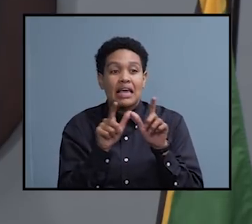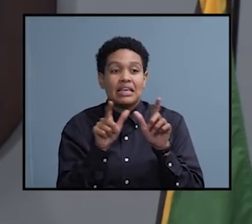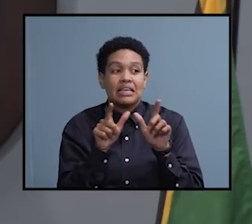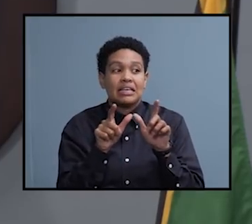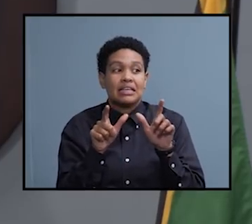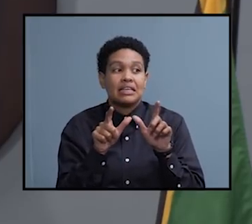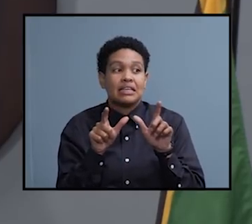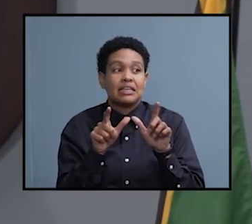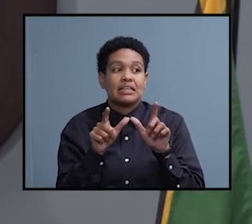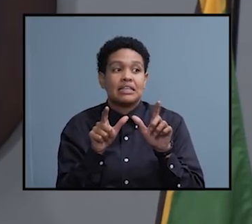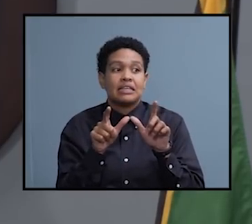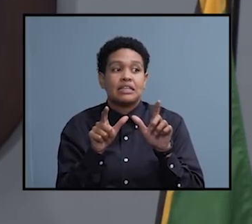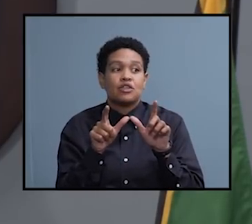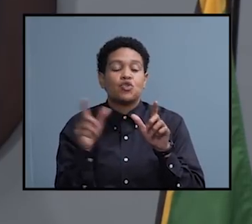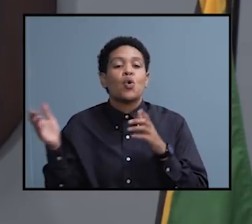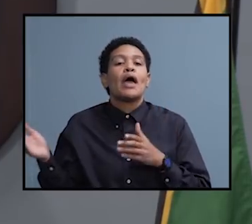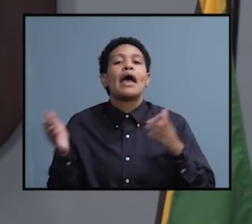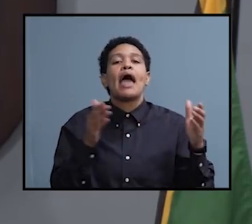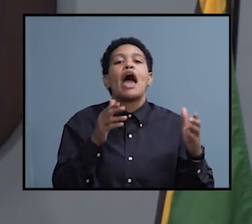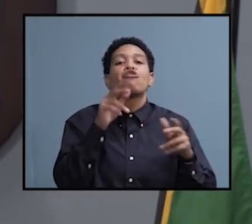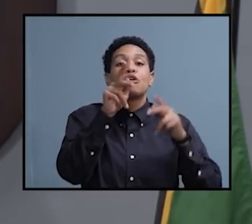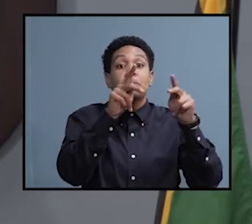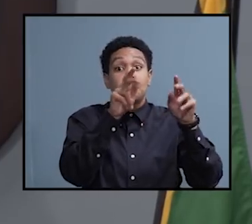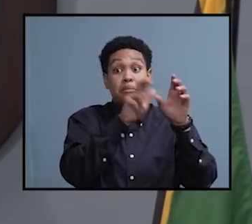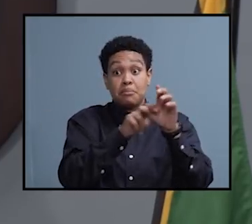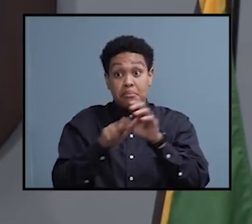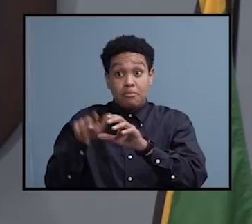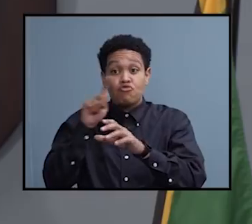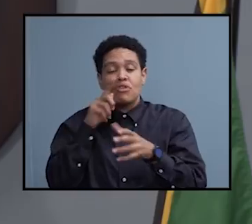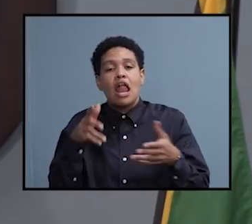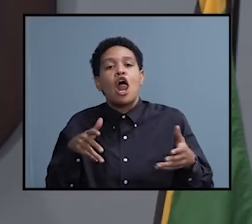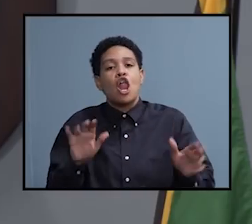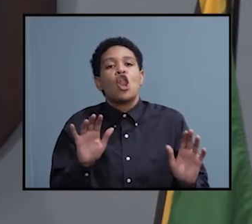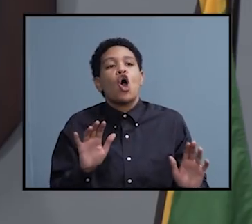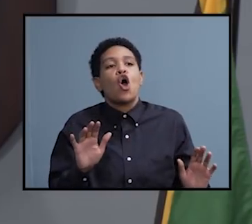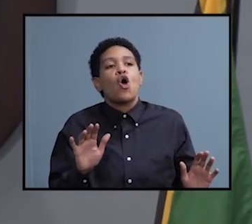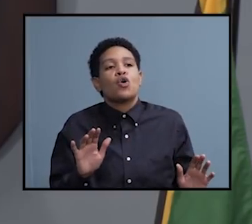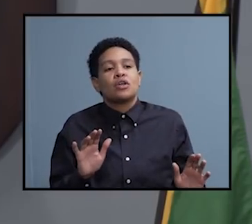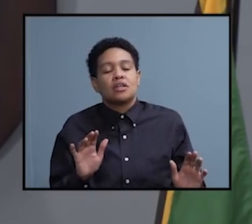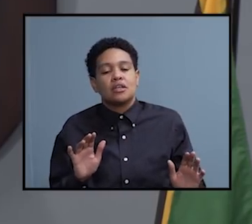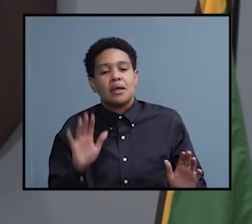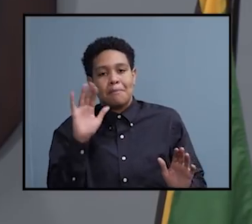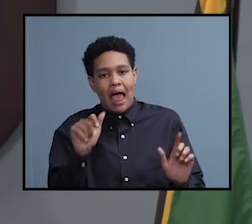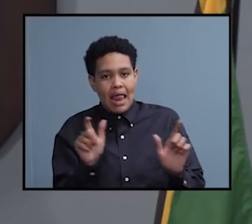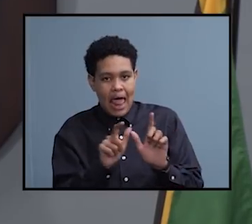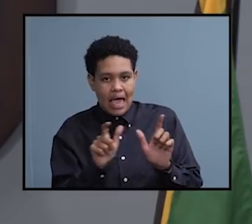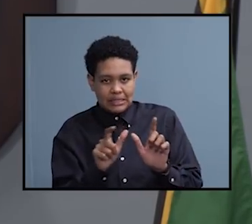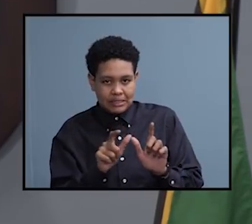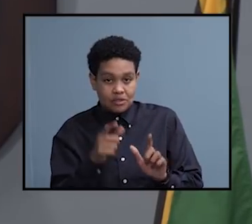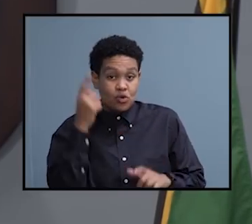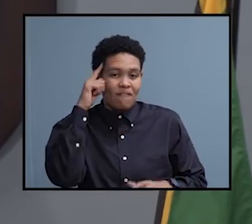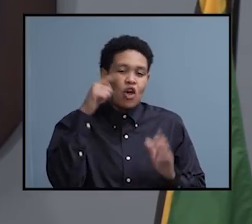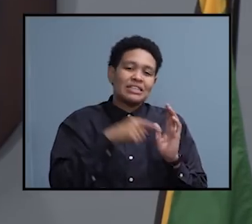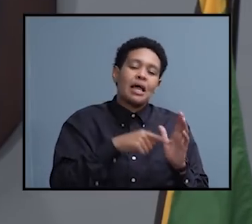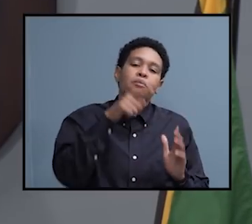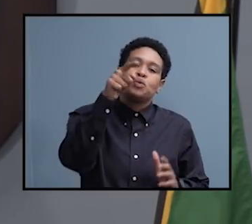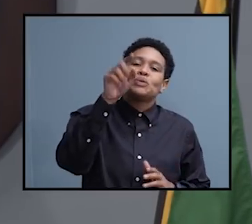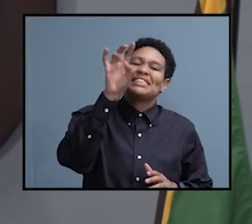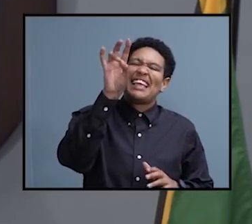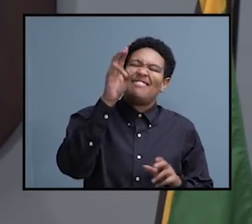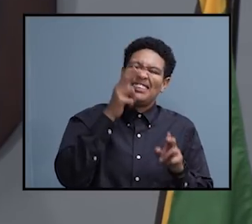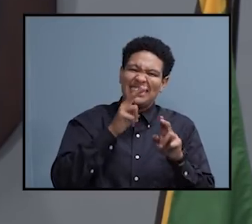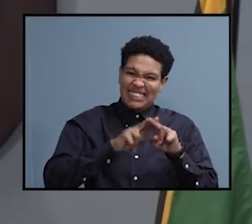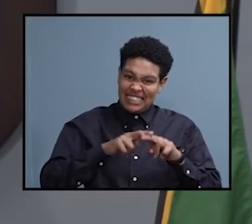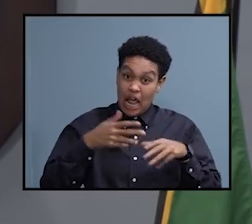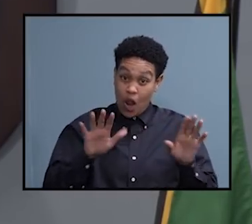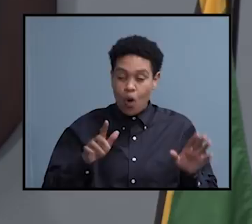carry the number of passengers allowed by the license. We recall before it